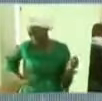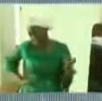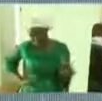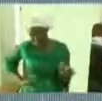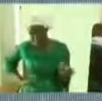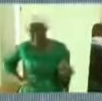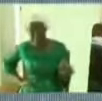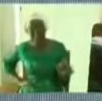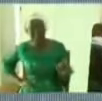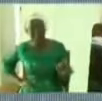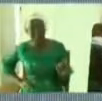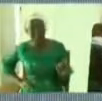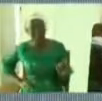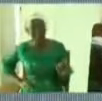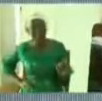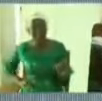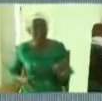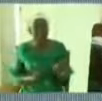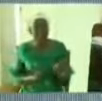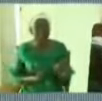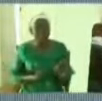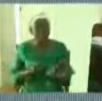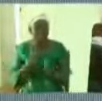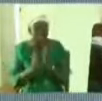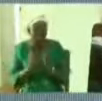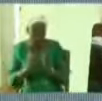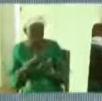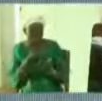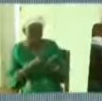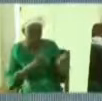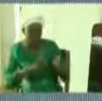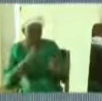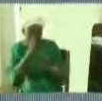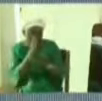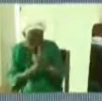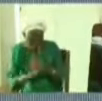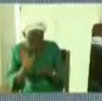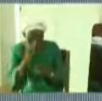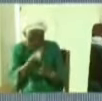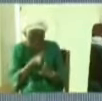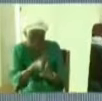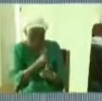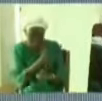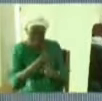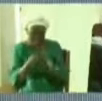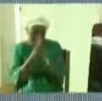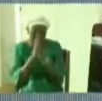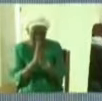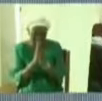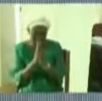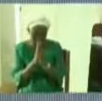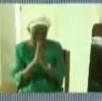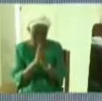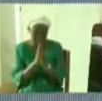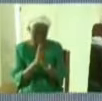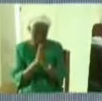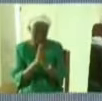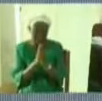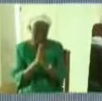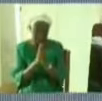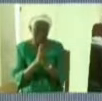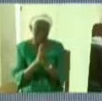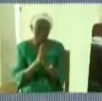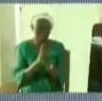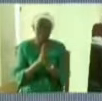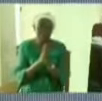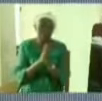If these people shall humble themselves and pray, they didn't ask the whole